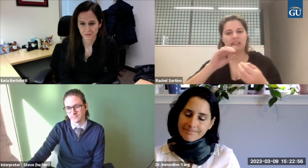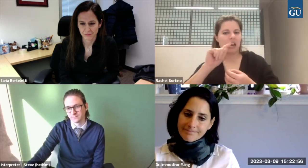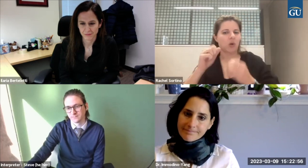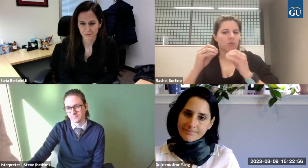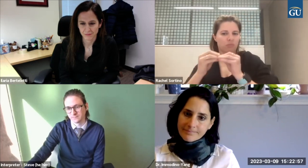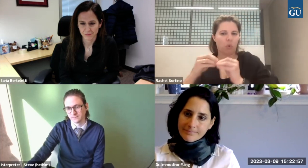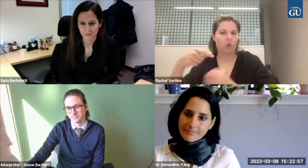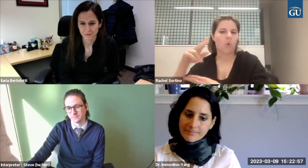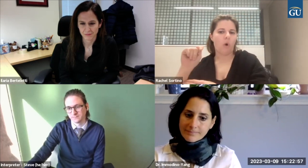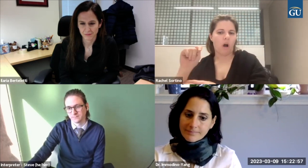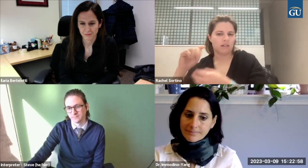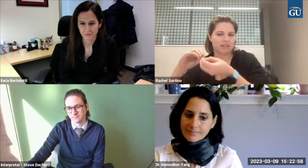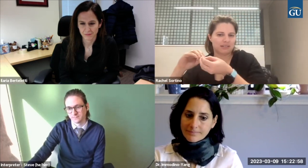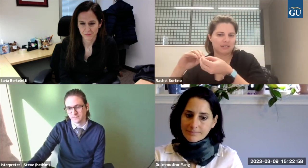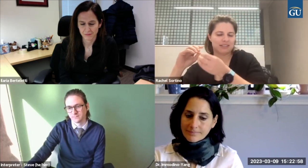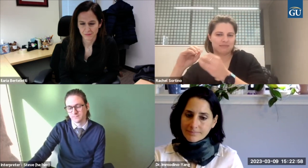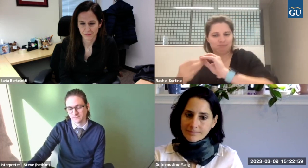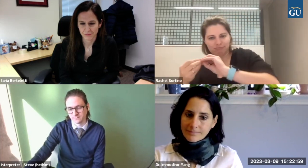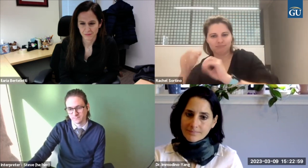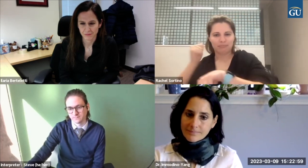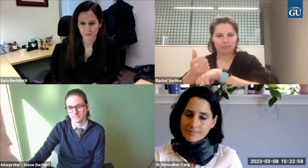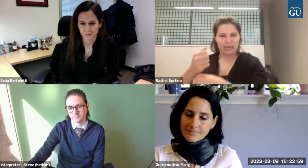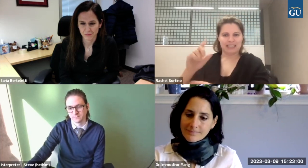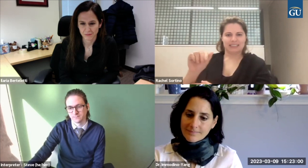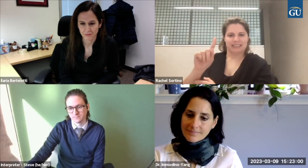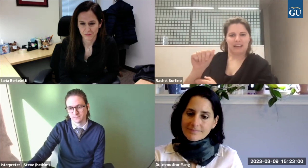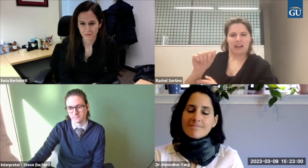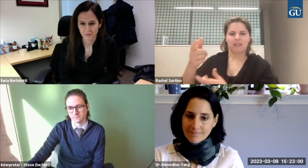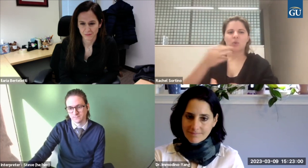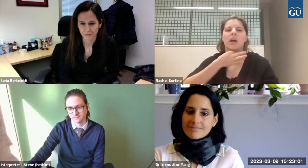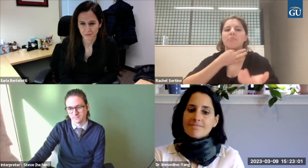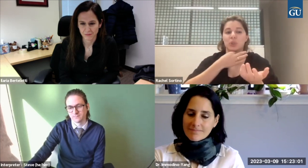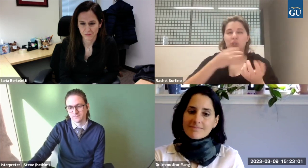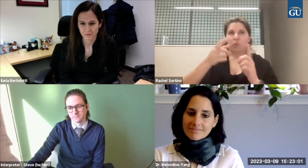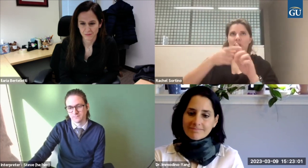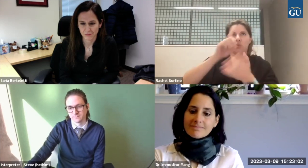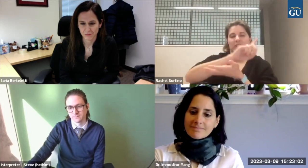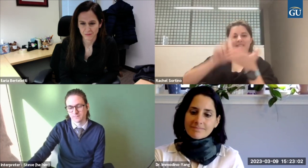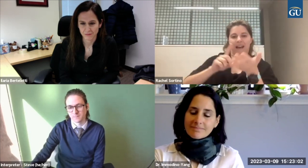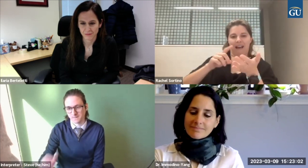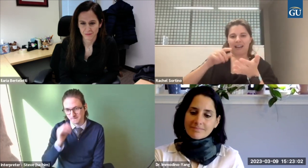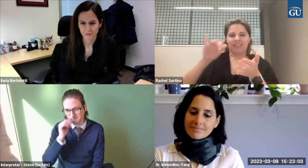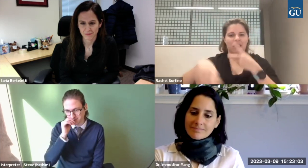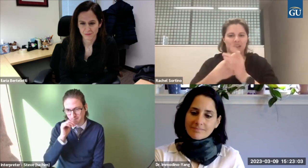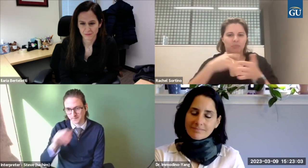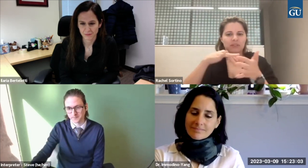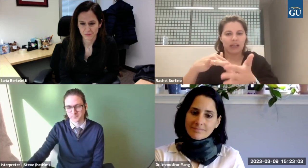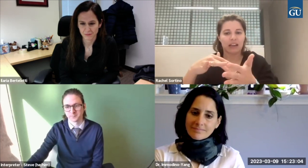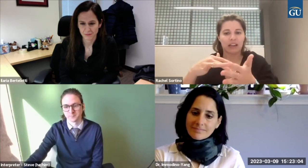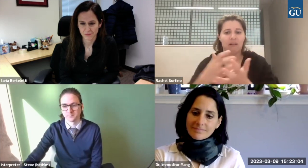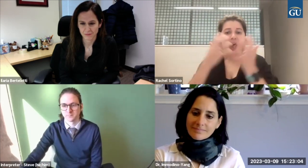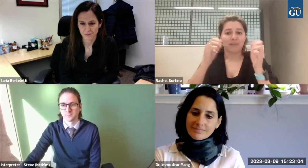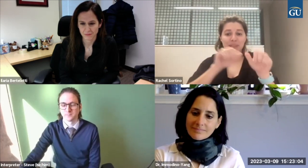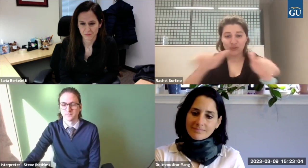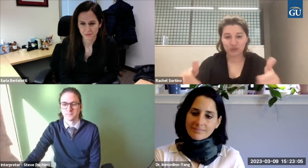And that qualitative data, and along with that more quantitative data. So I'm curious